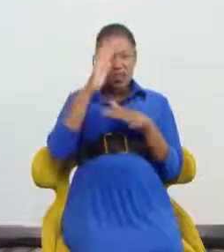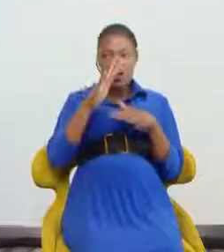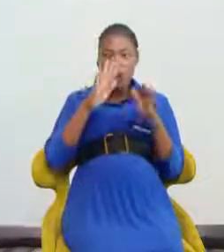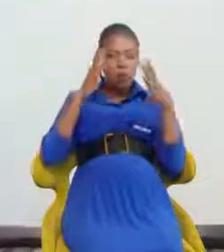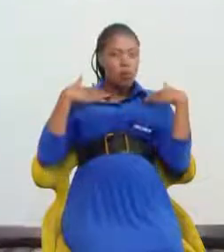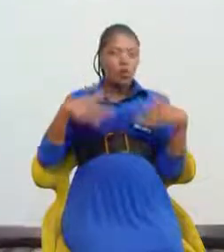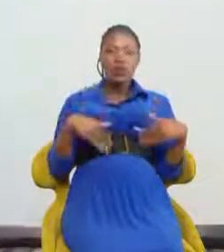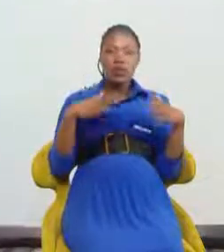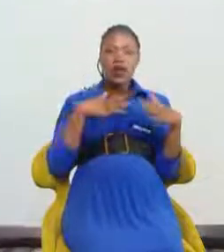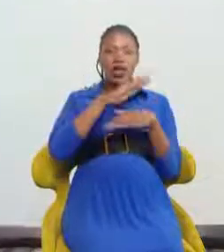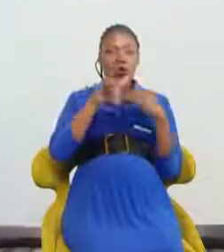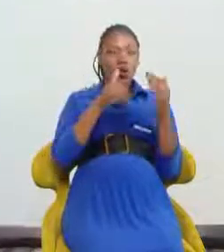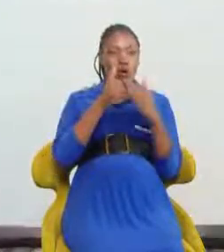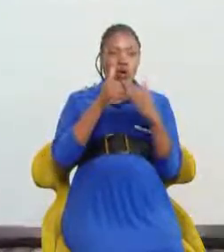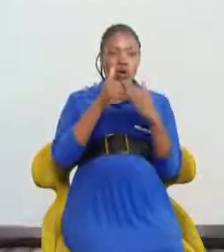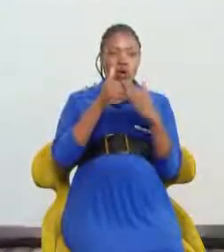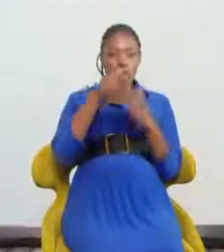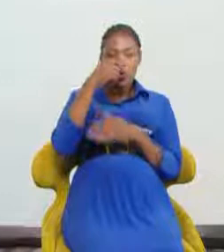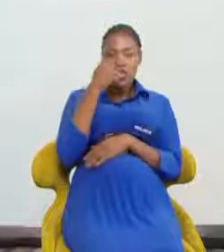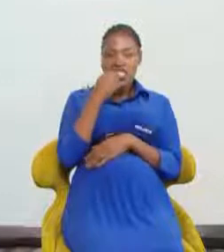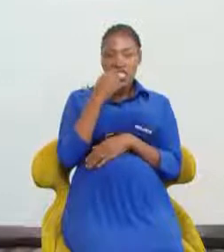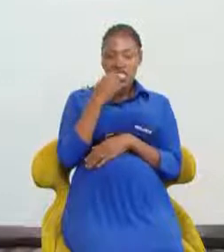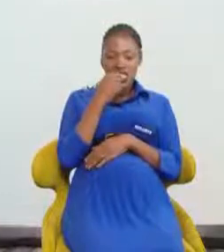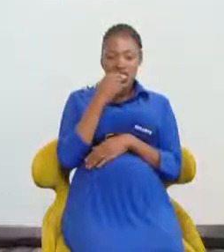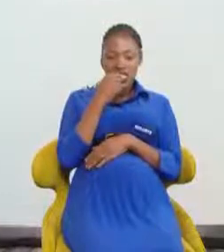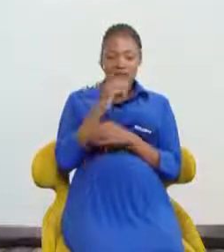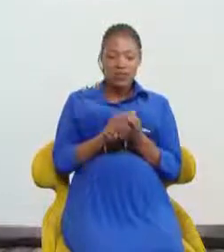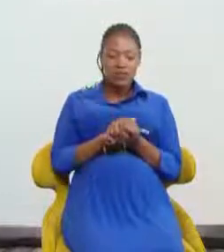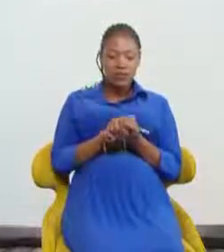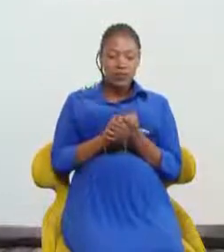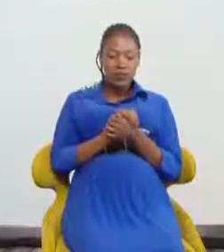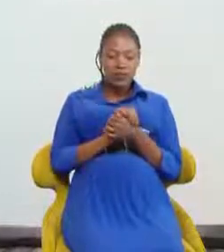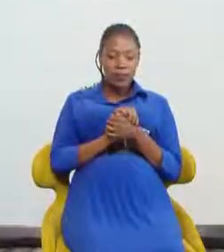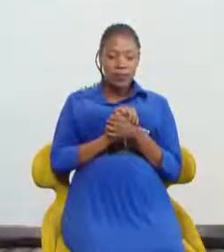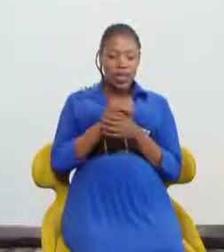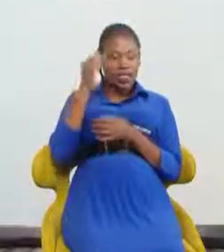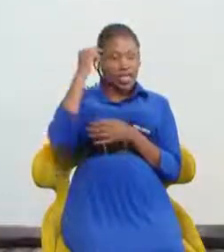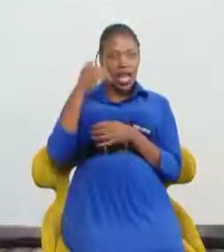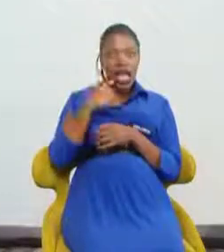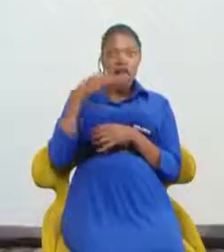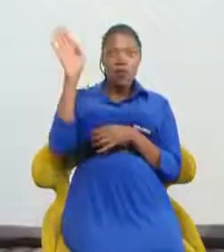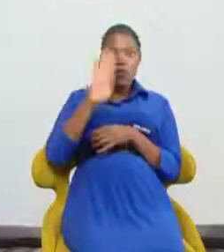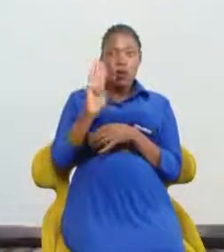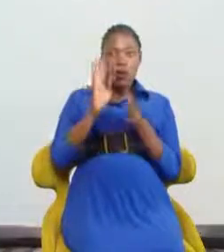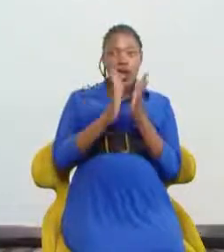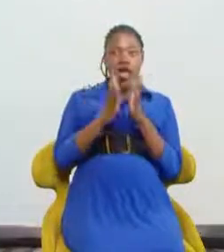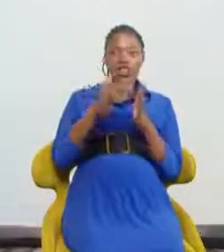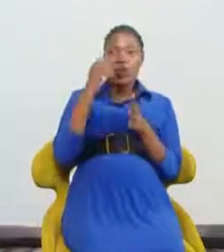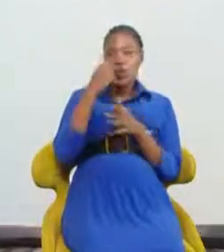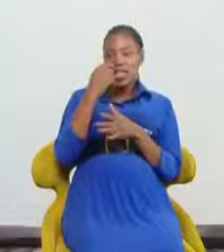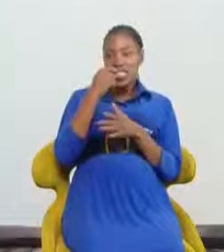And I have some kind of blue and white striped shirt,